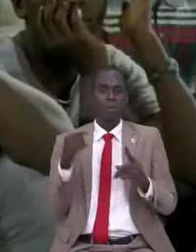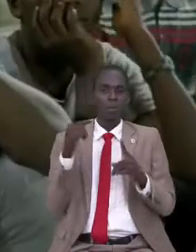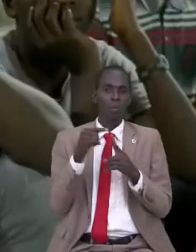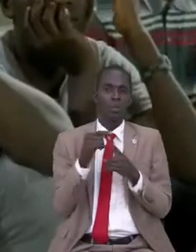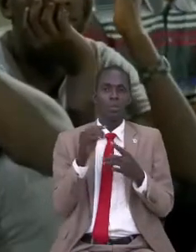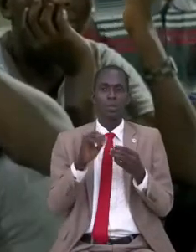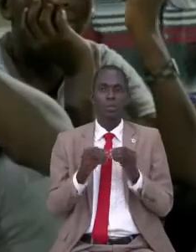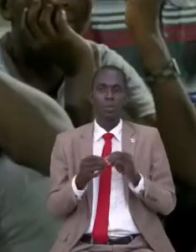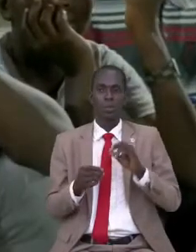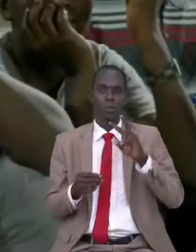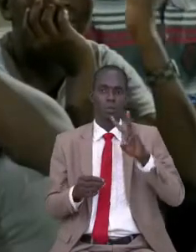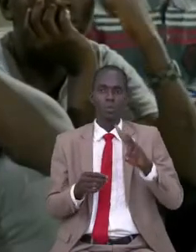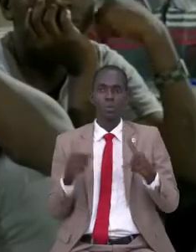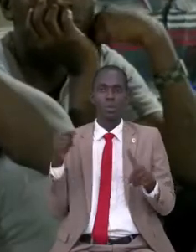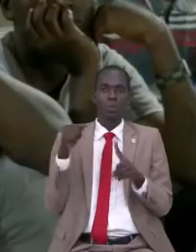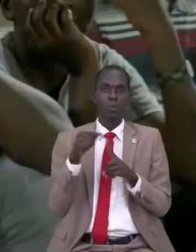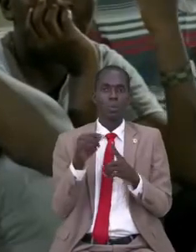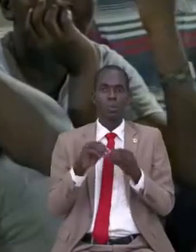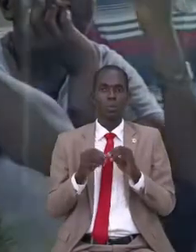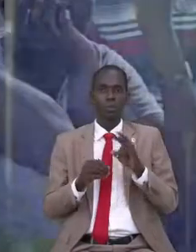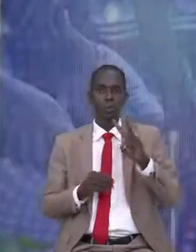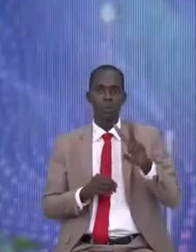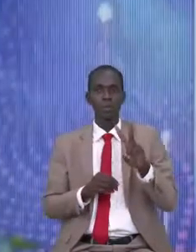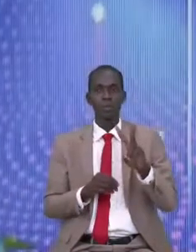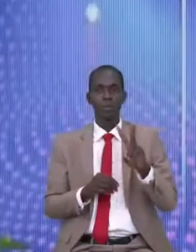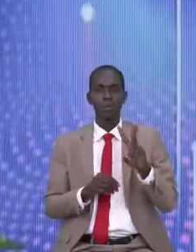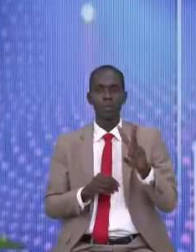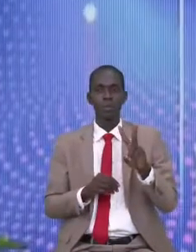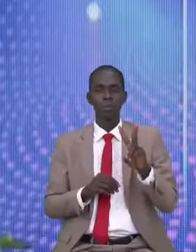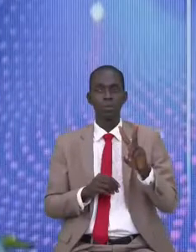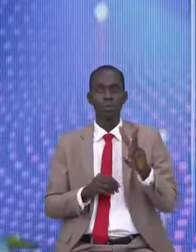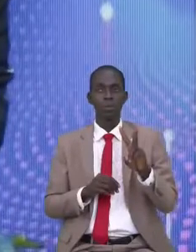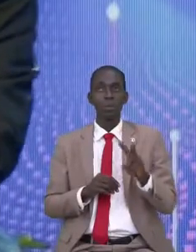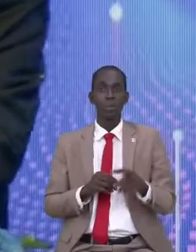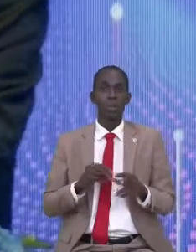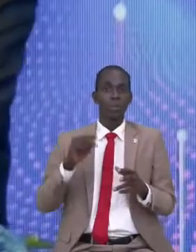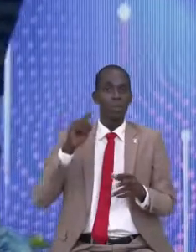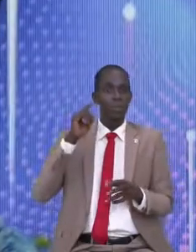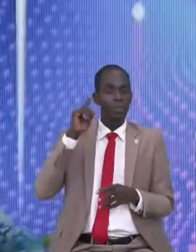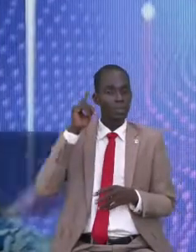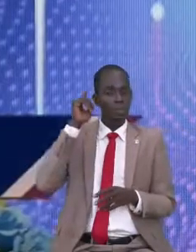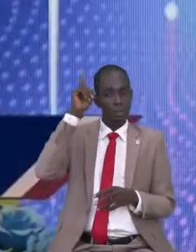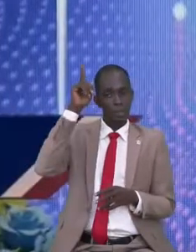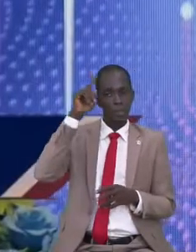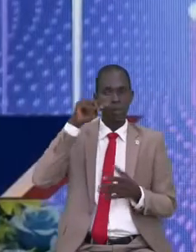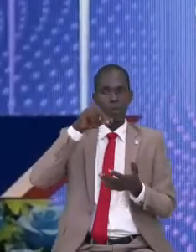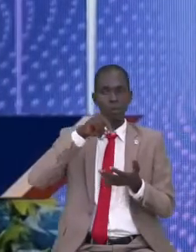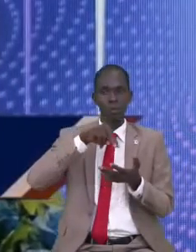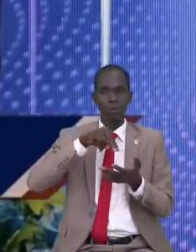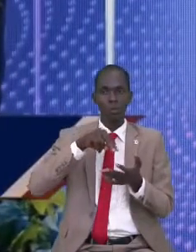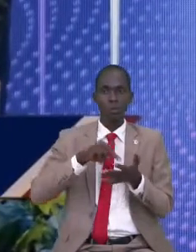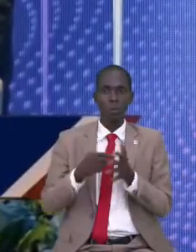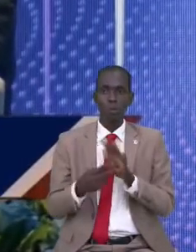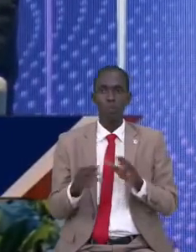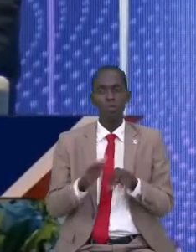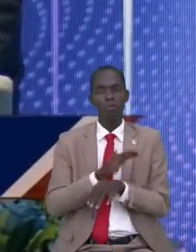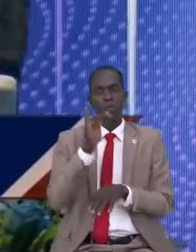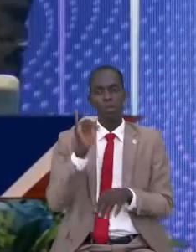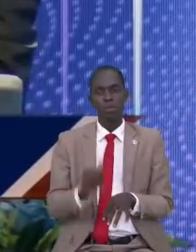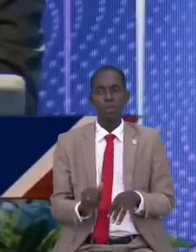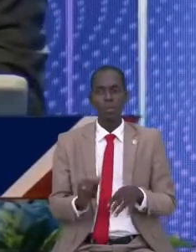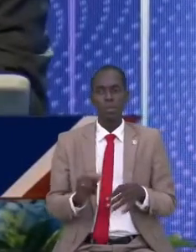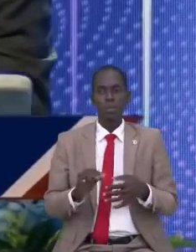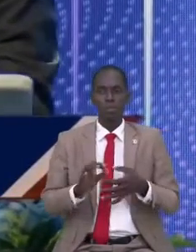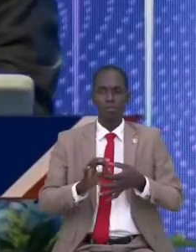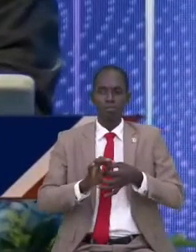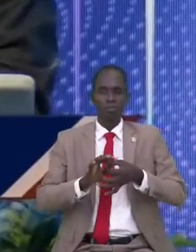point number two. Point number two is purposefully relieving others